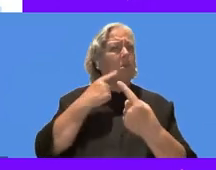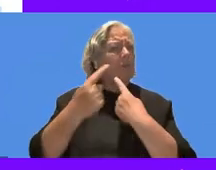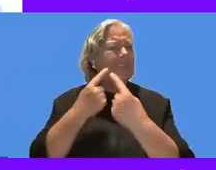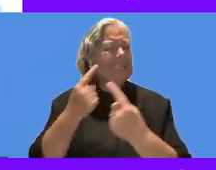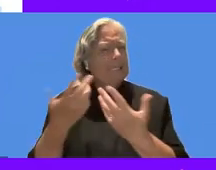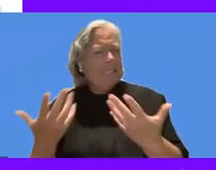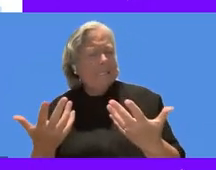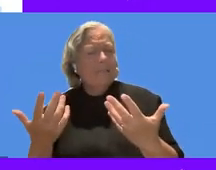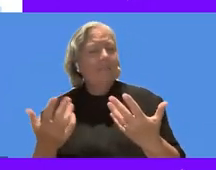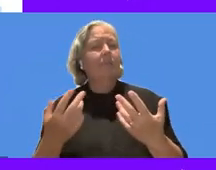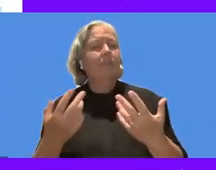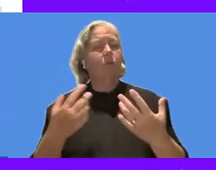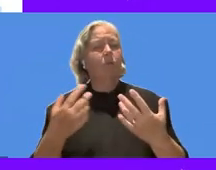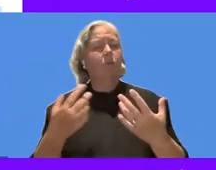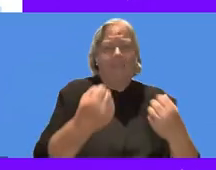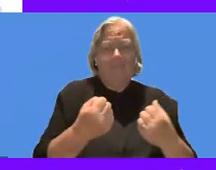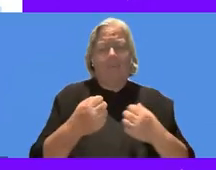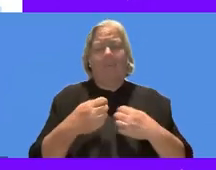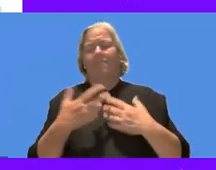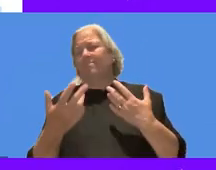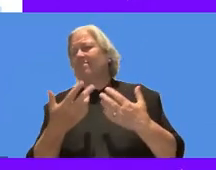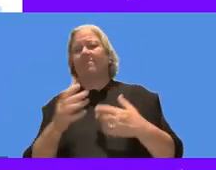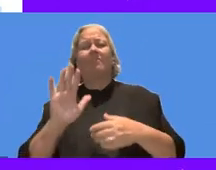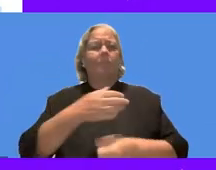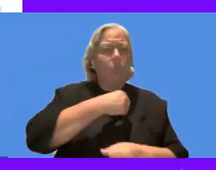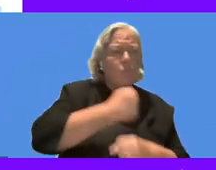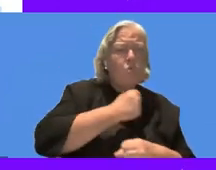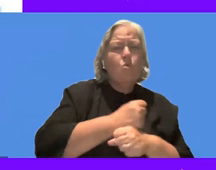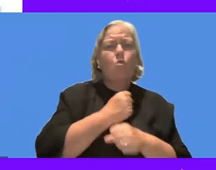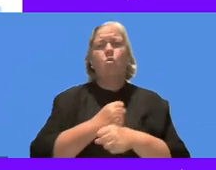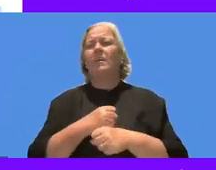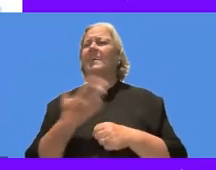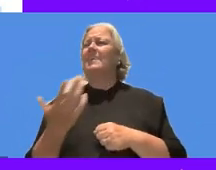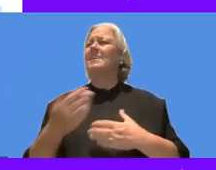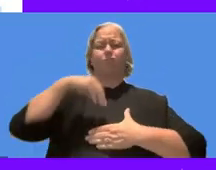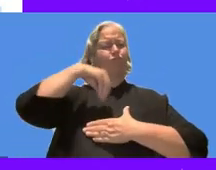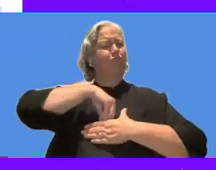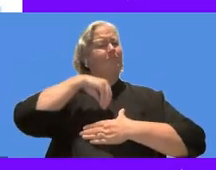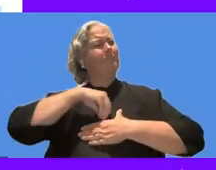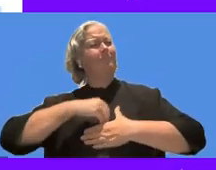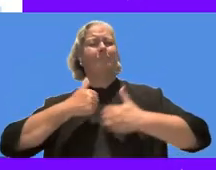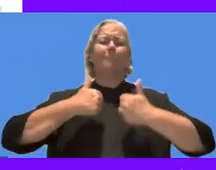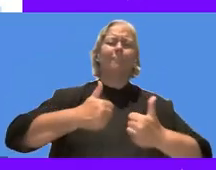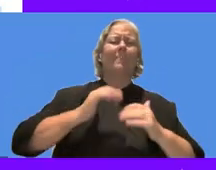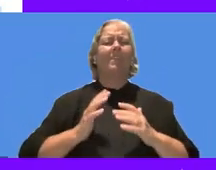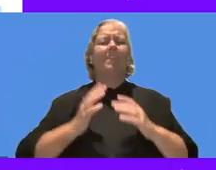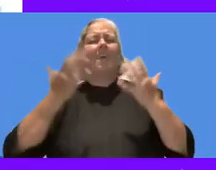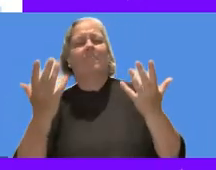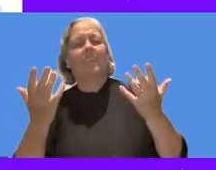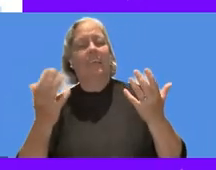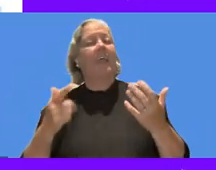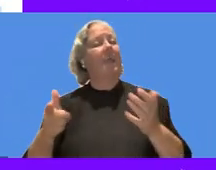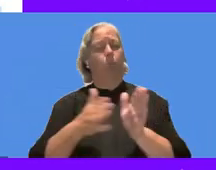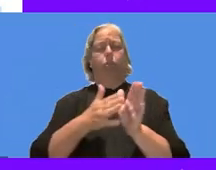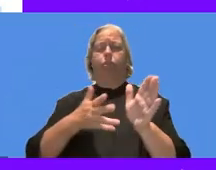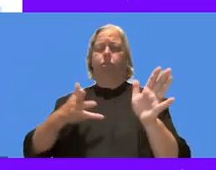talking about education, employability, agency, and so on, is something that is left behind in the agenda related to